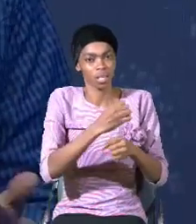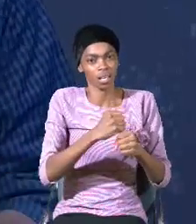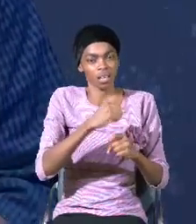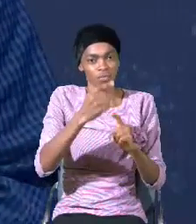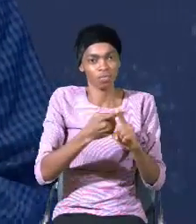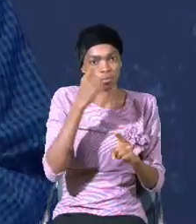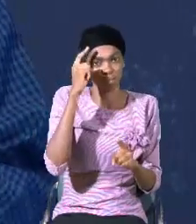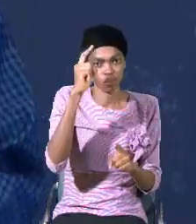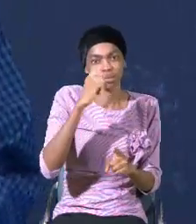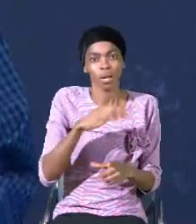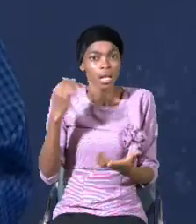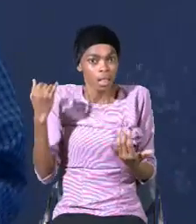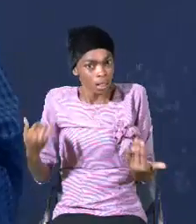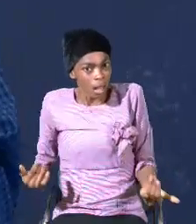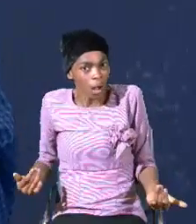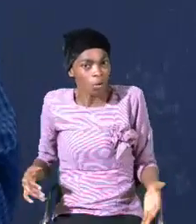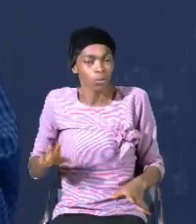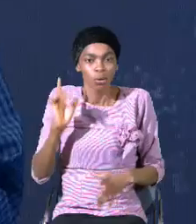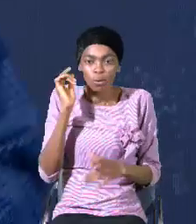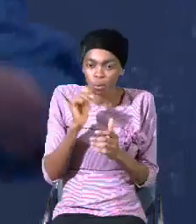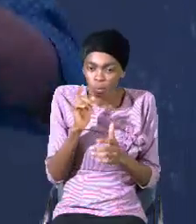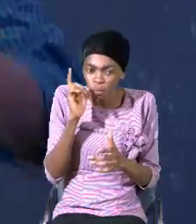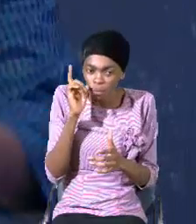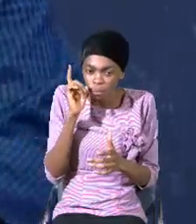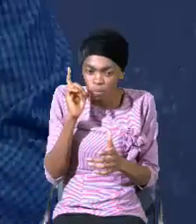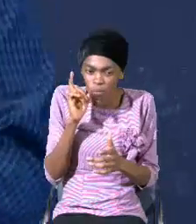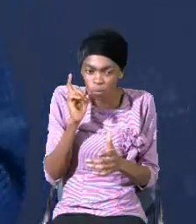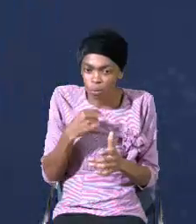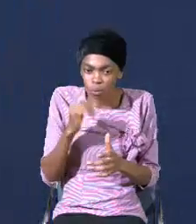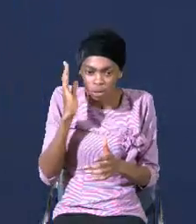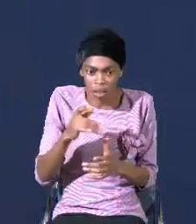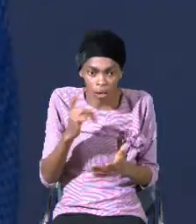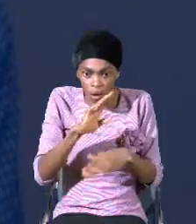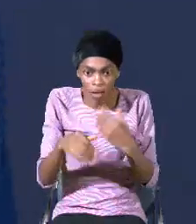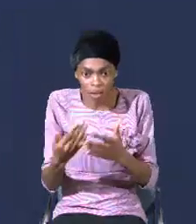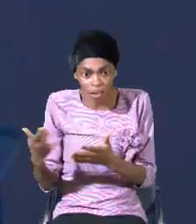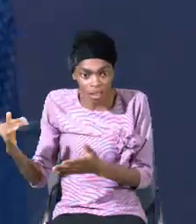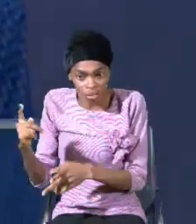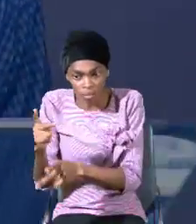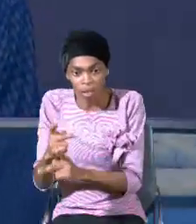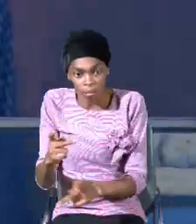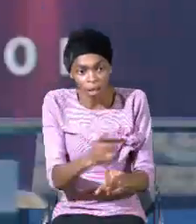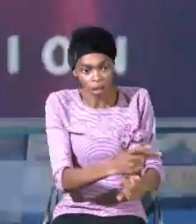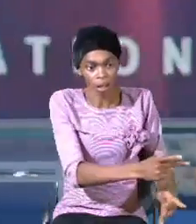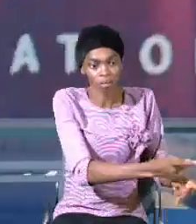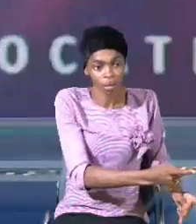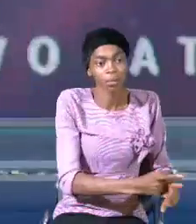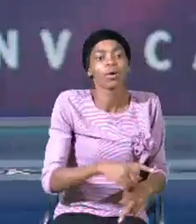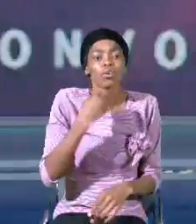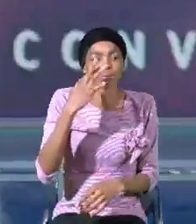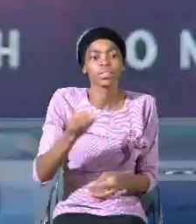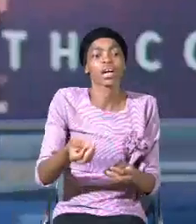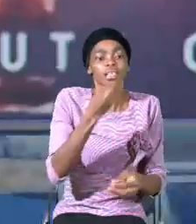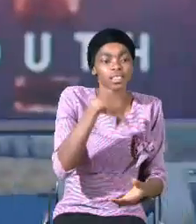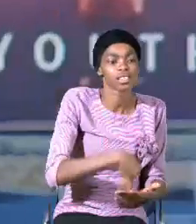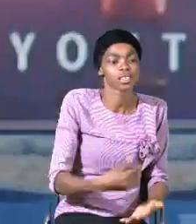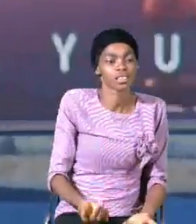which thou hast provided? Now, the Lord wants to give us the explanation,